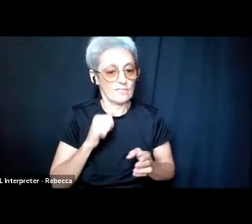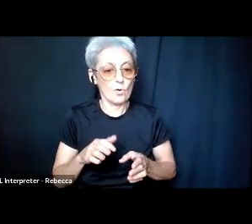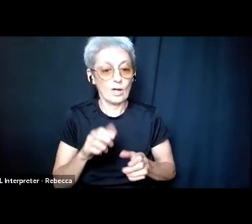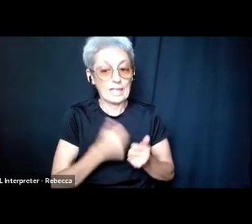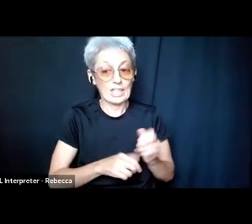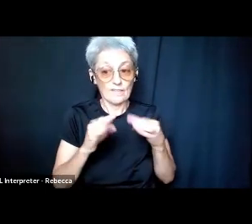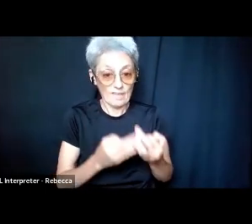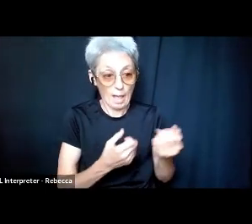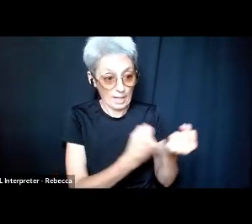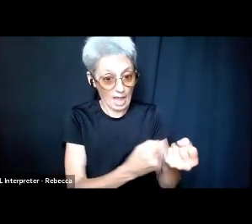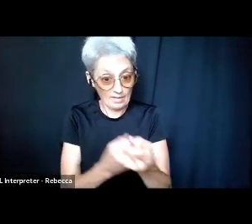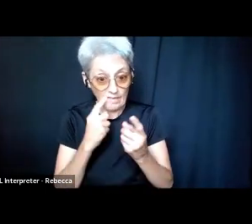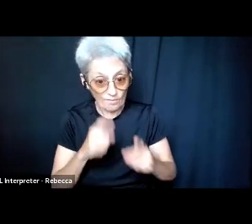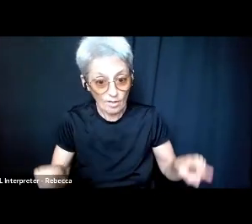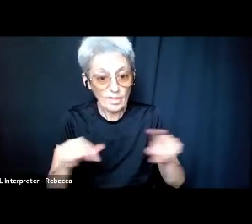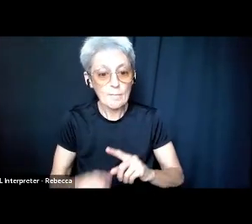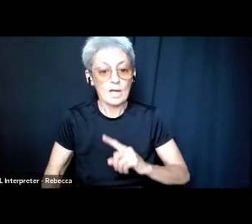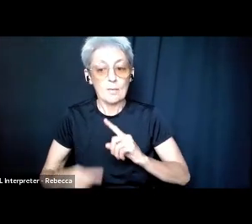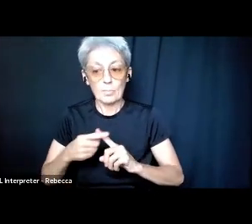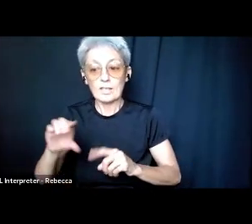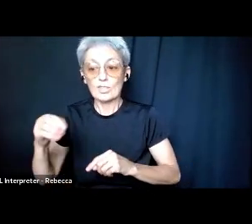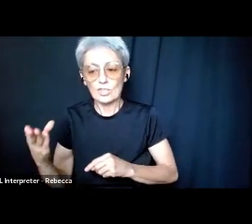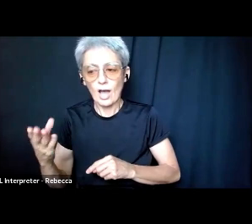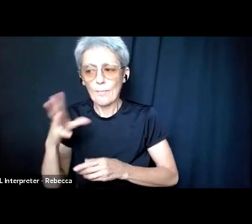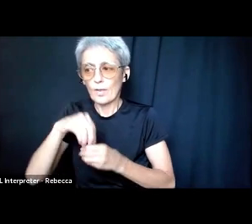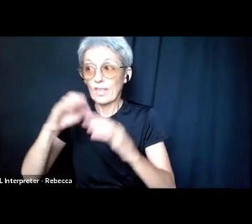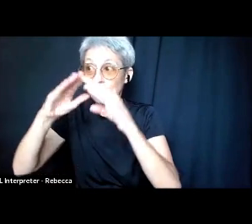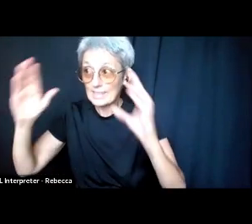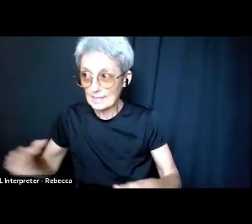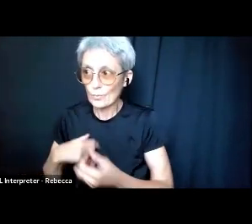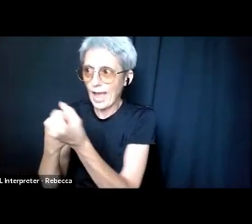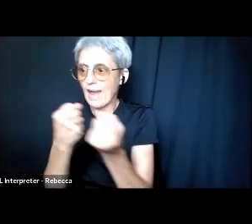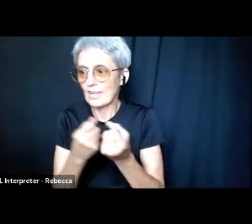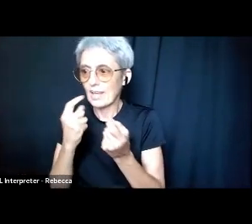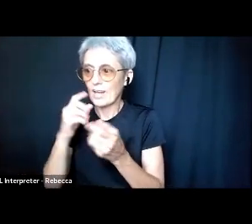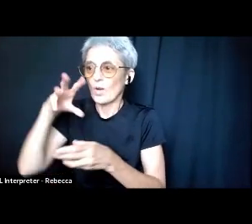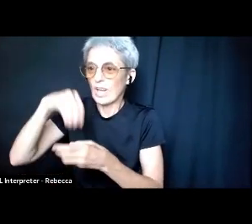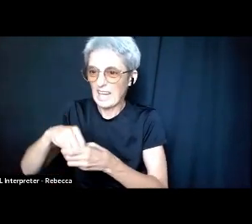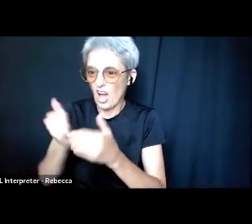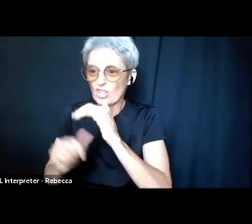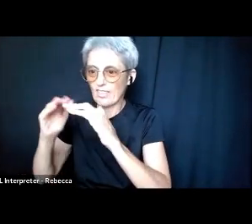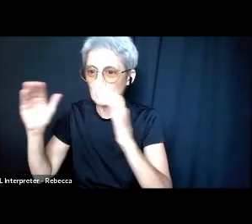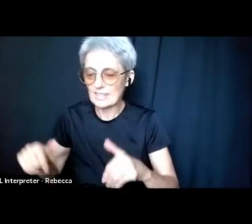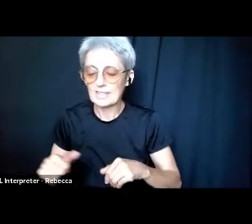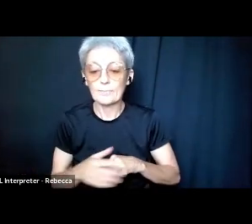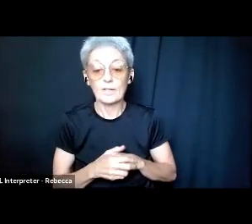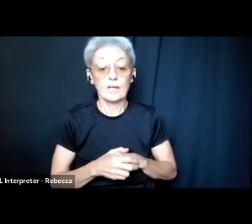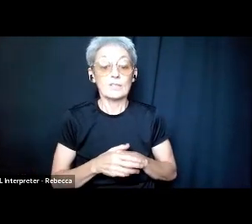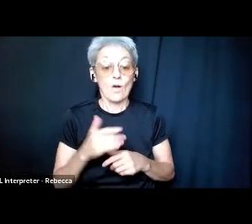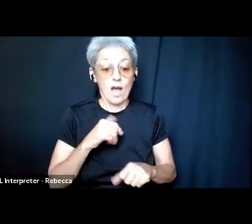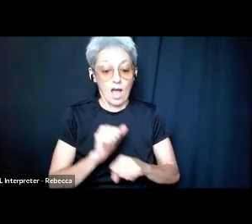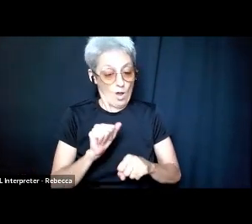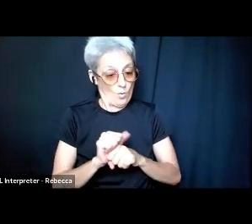families and a job as advocates within the system. So we are connected through our work to